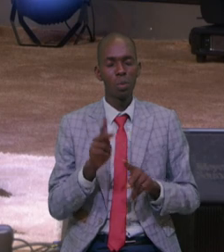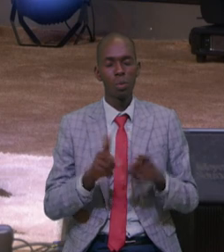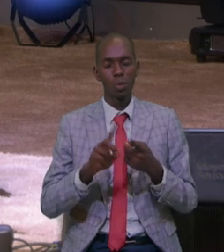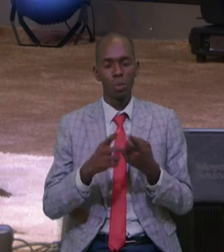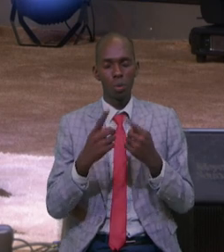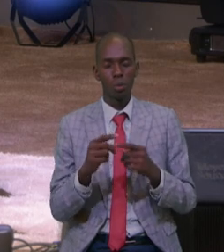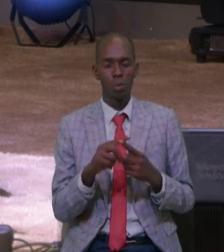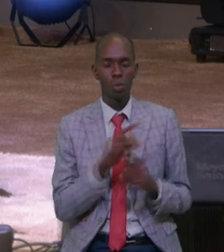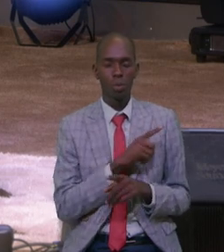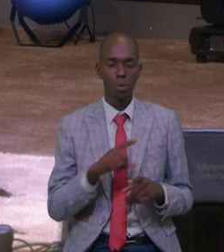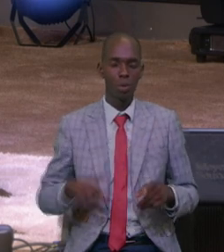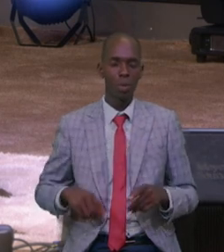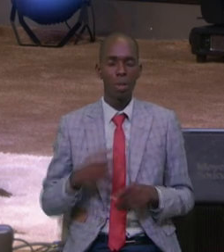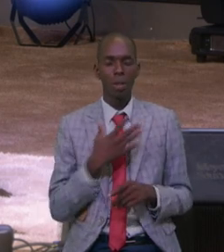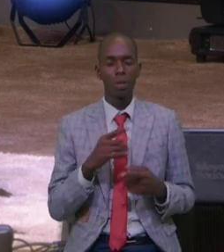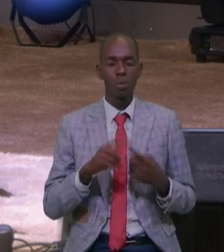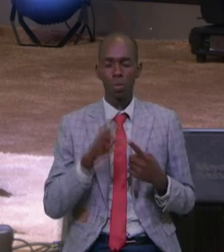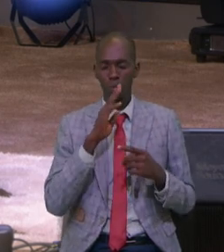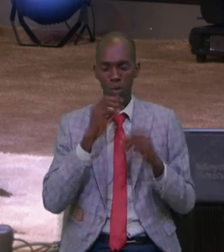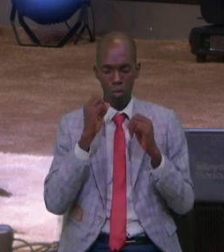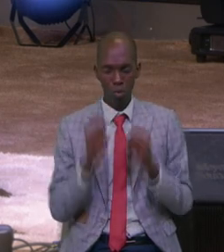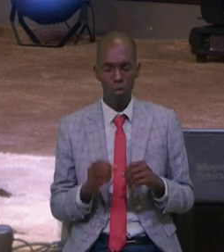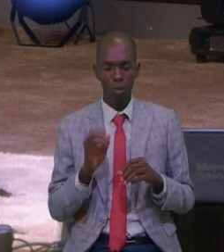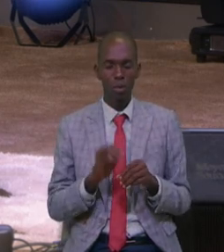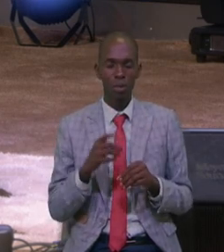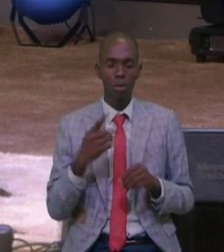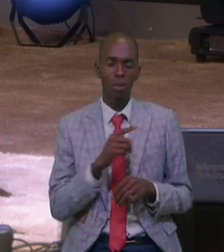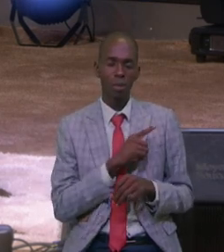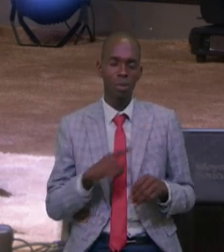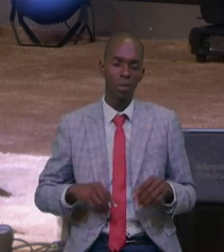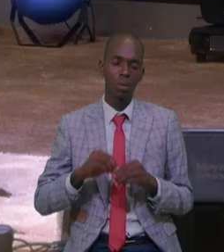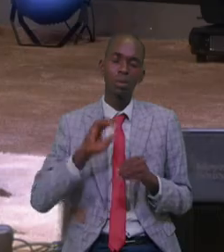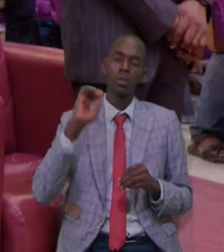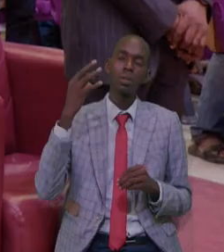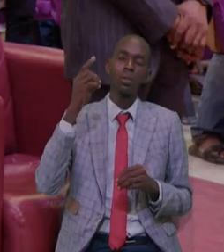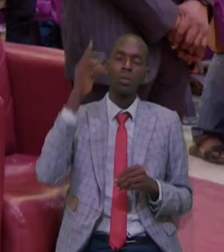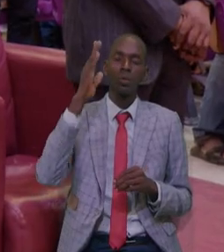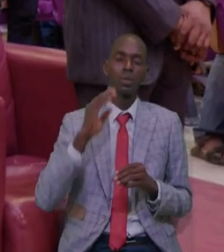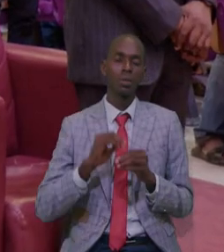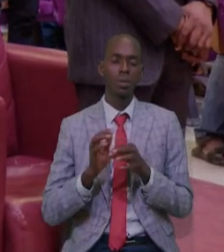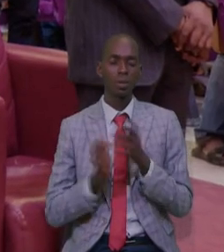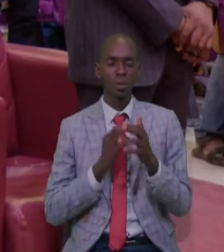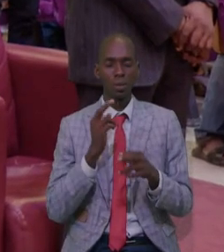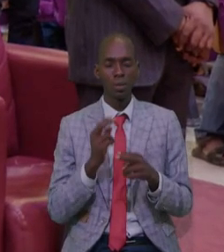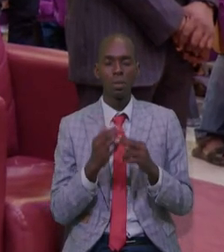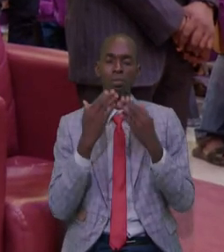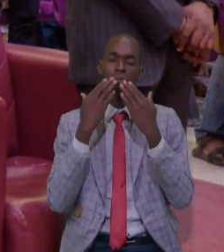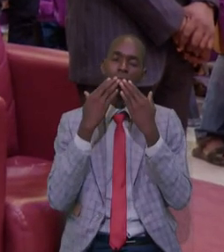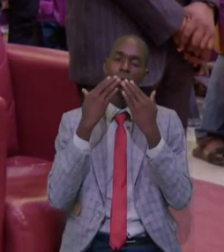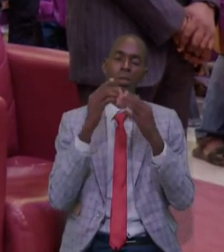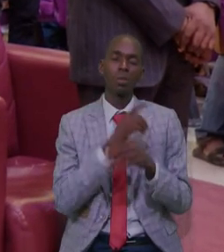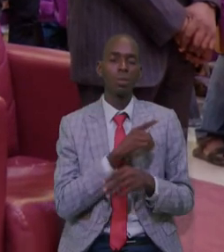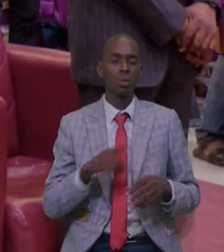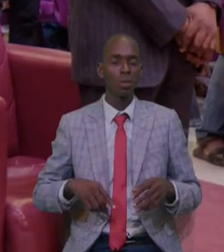Lord and to be strong in the Lord, in the grace of God, in Jesus' name. Thank you, Lord, for the